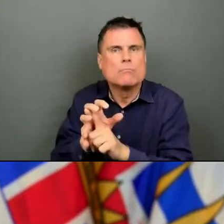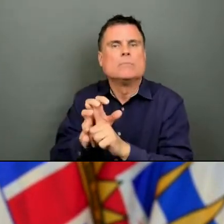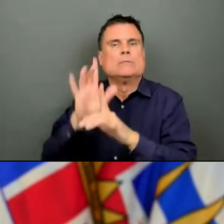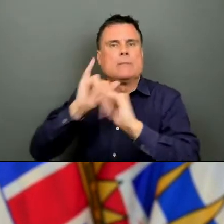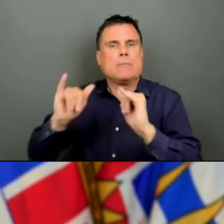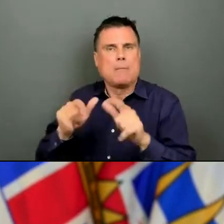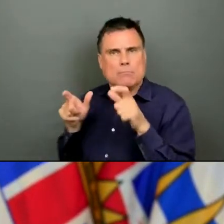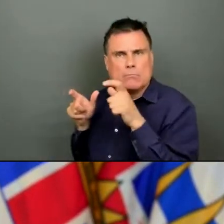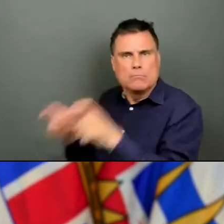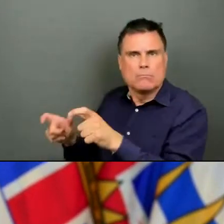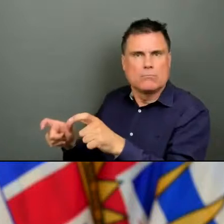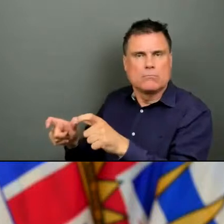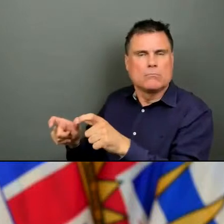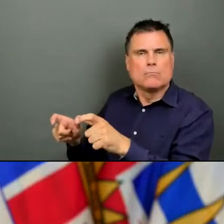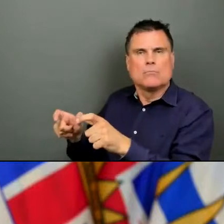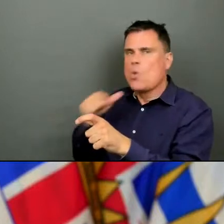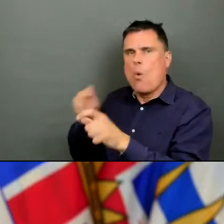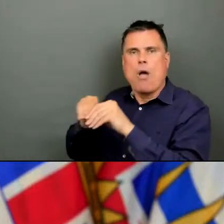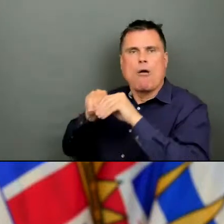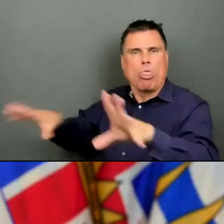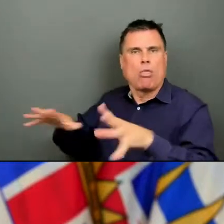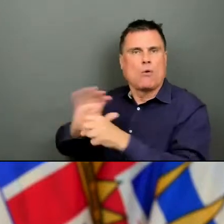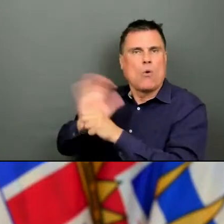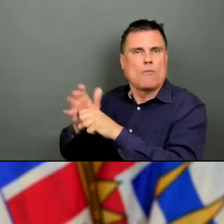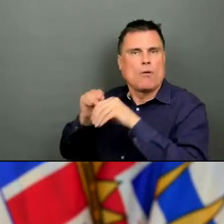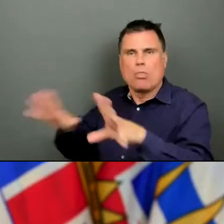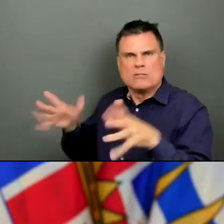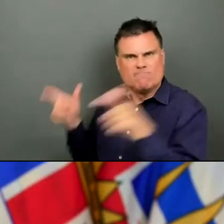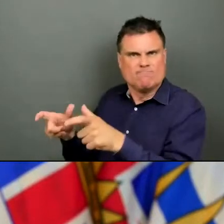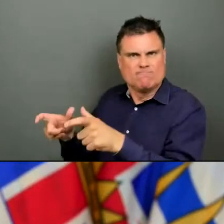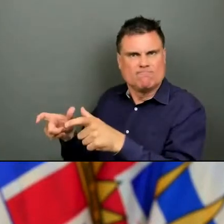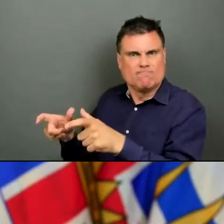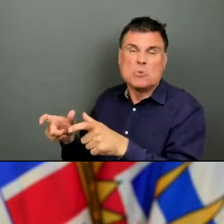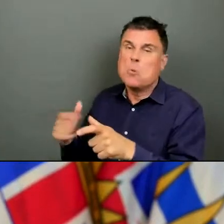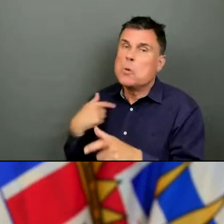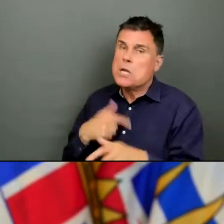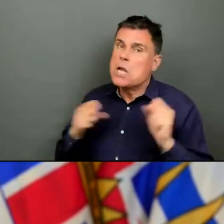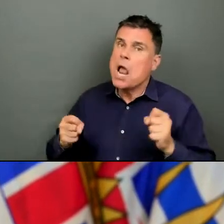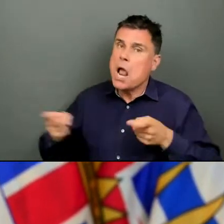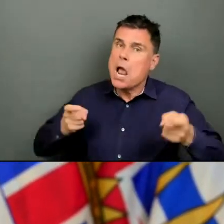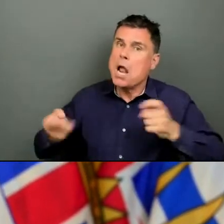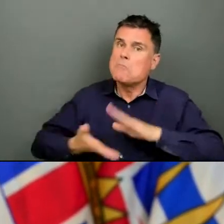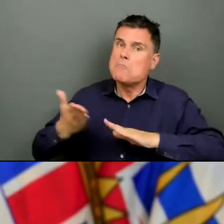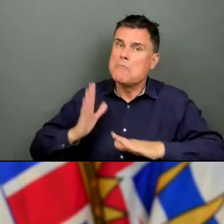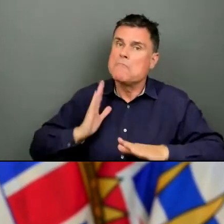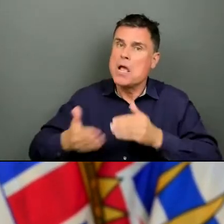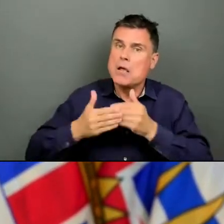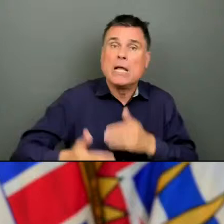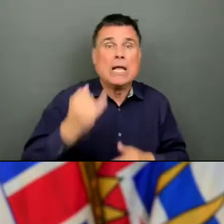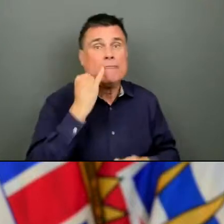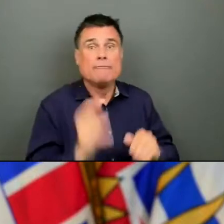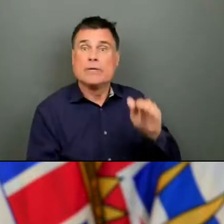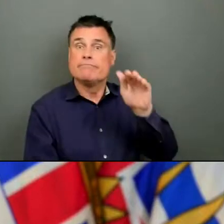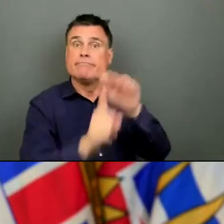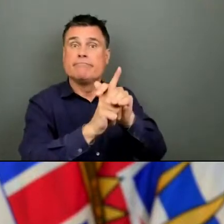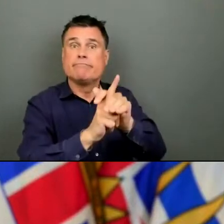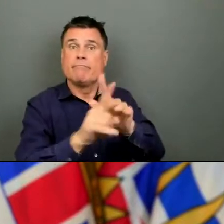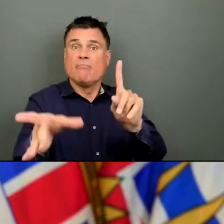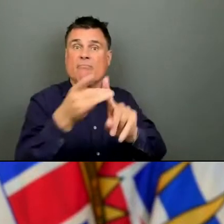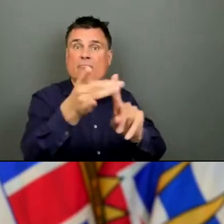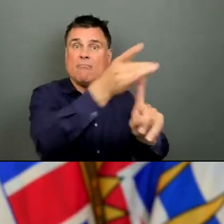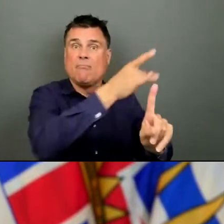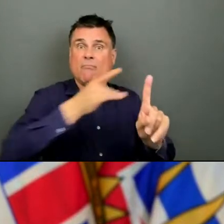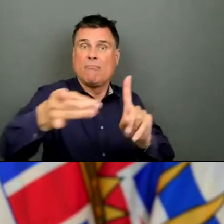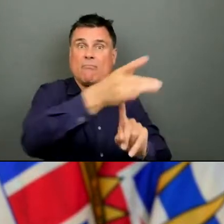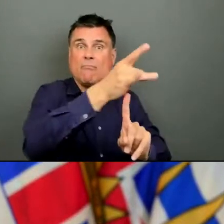contacts, and that we can manage those over time. So even a rather large cluster, as long as we can manage it through